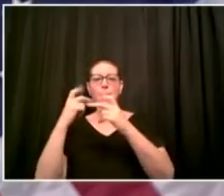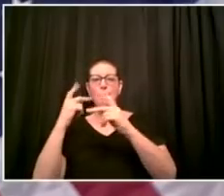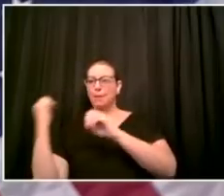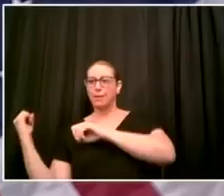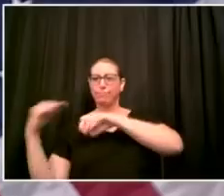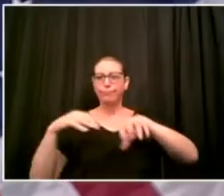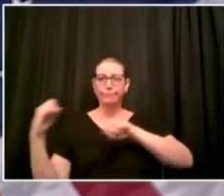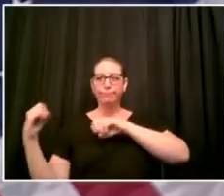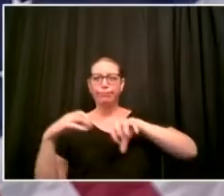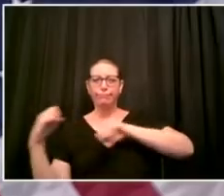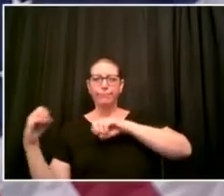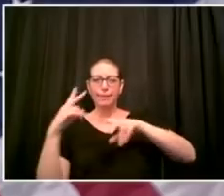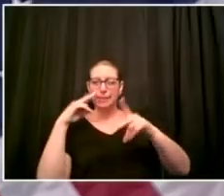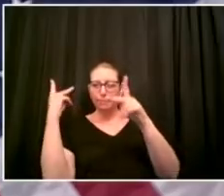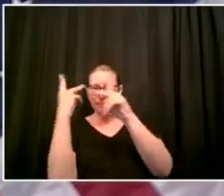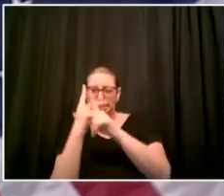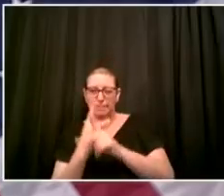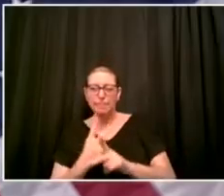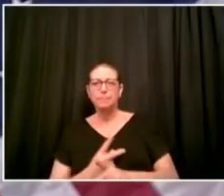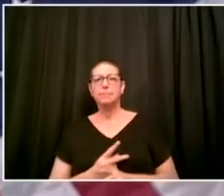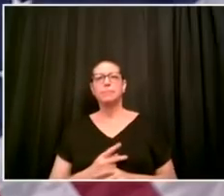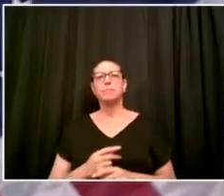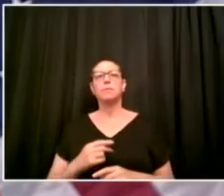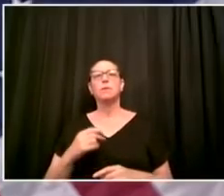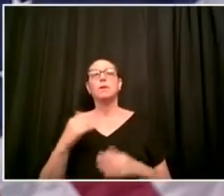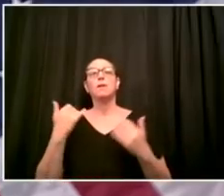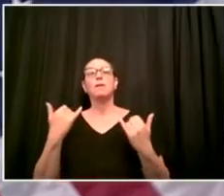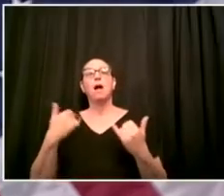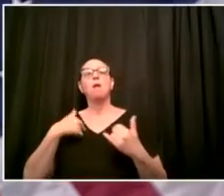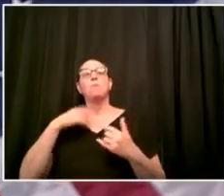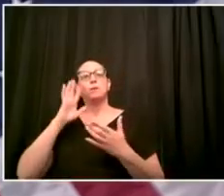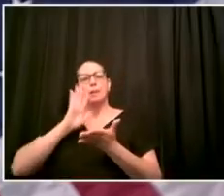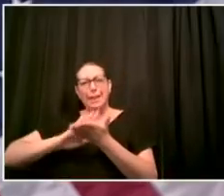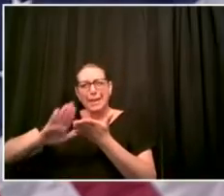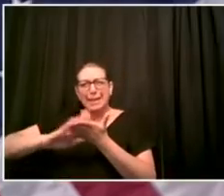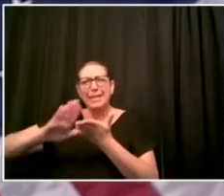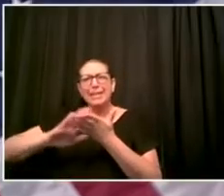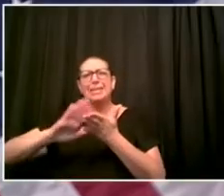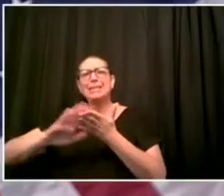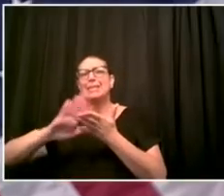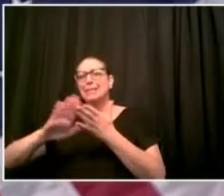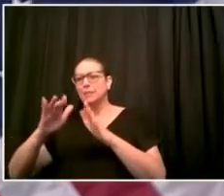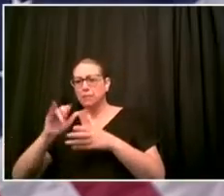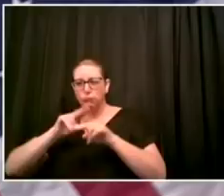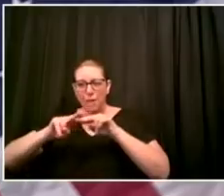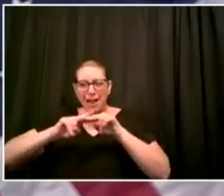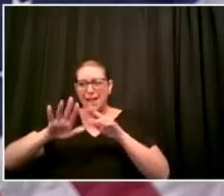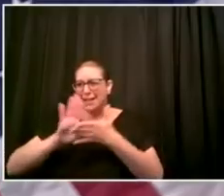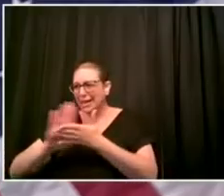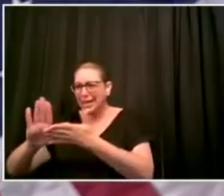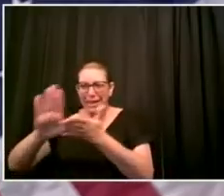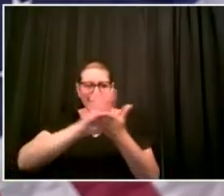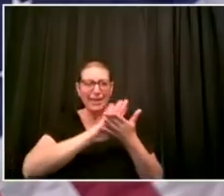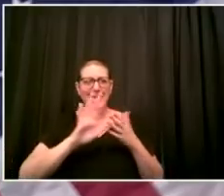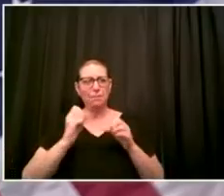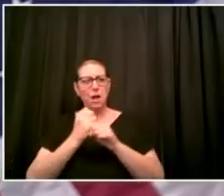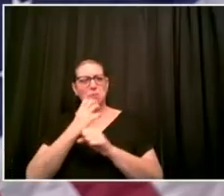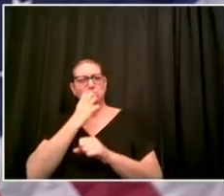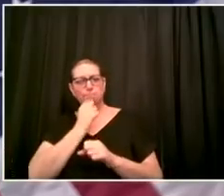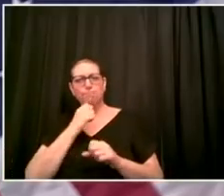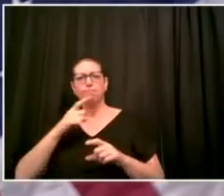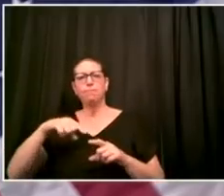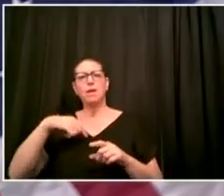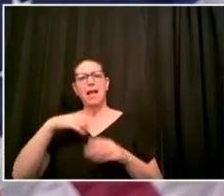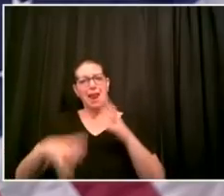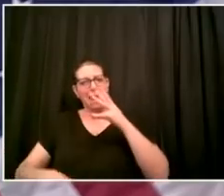the cleaning, that looks great, but you'd need the frequency of the service, you'd need the face coverings for sure, you need